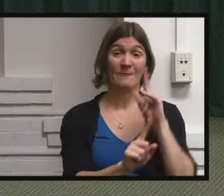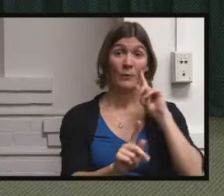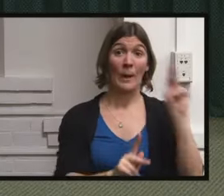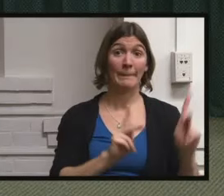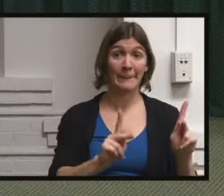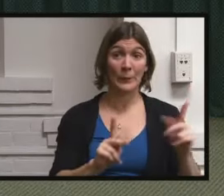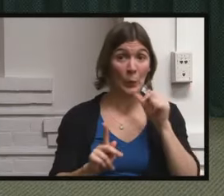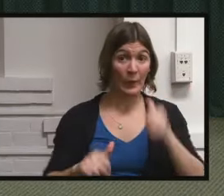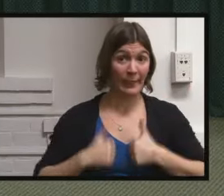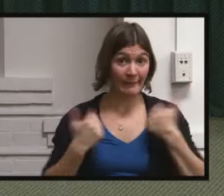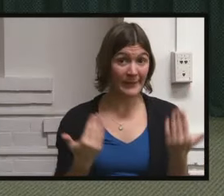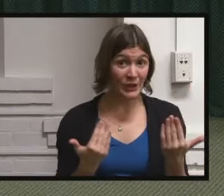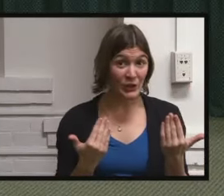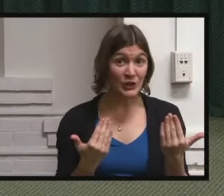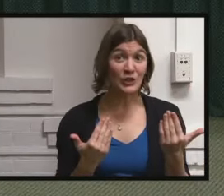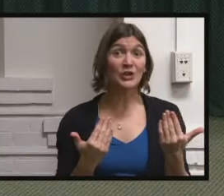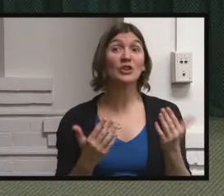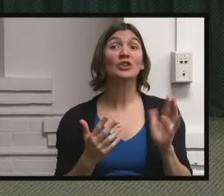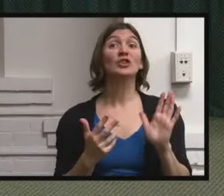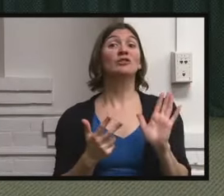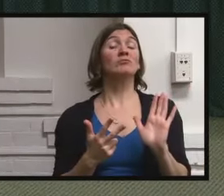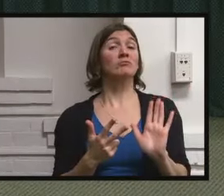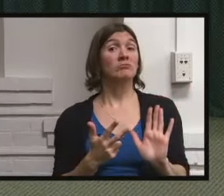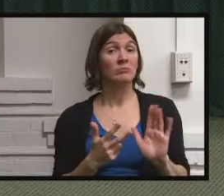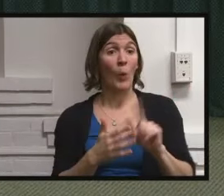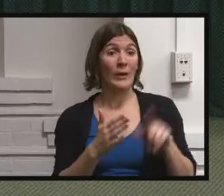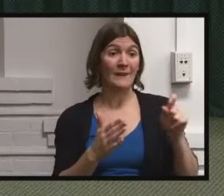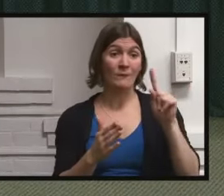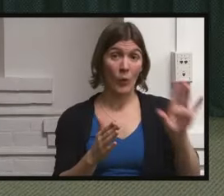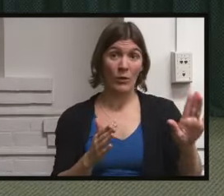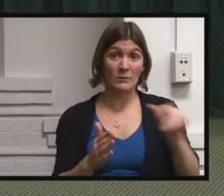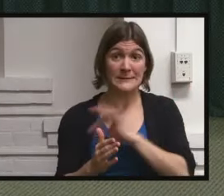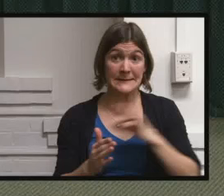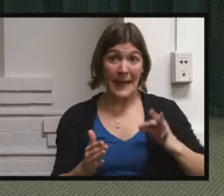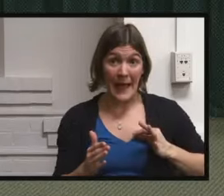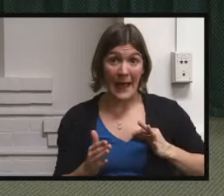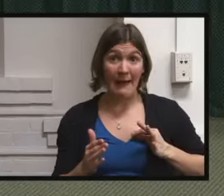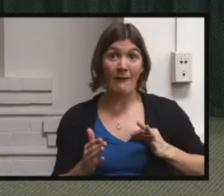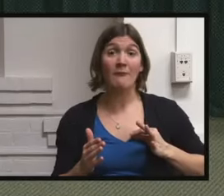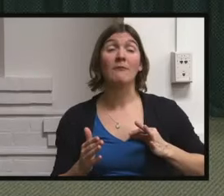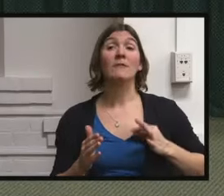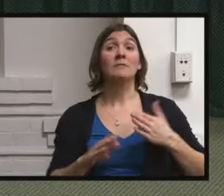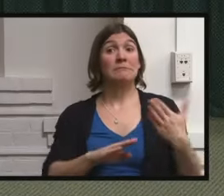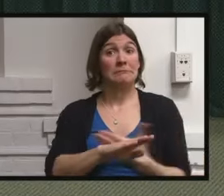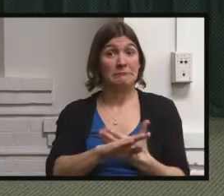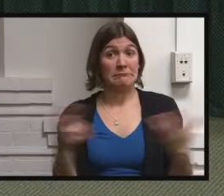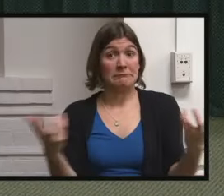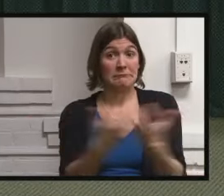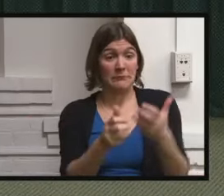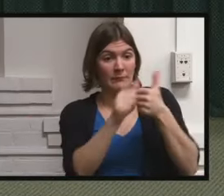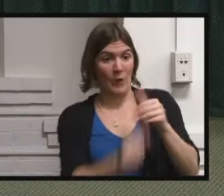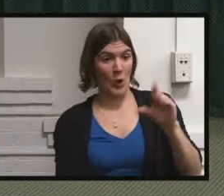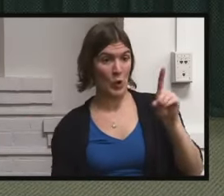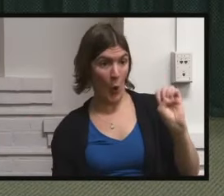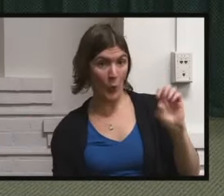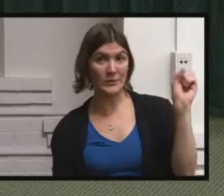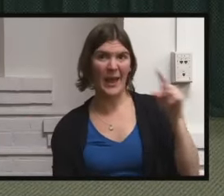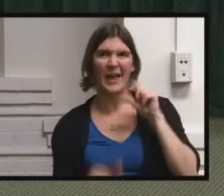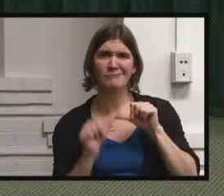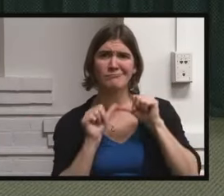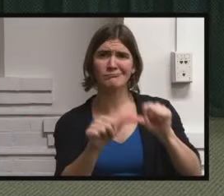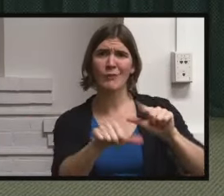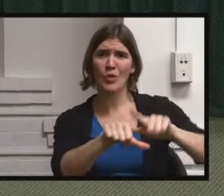town, generational needs to bring the facilities up to date and to serve us for the